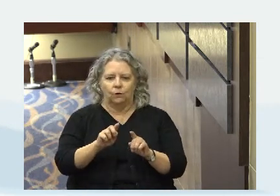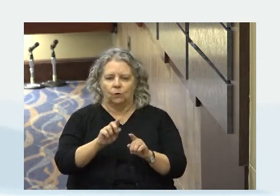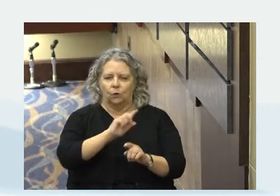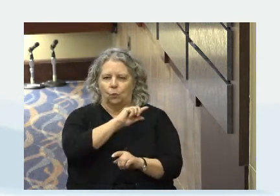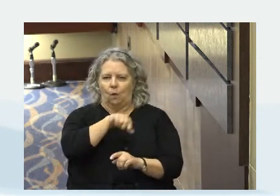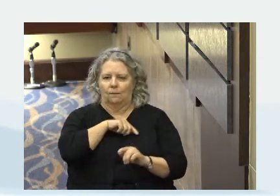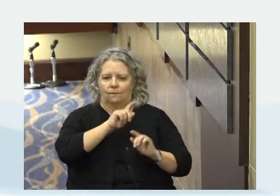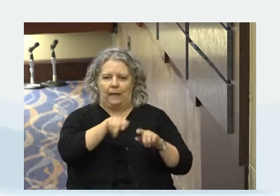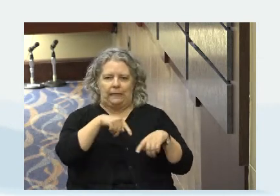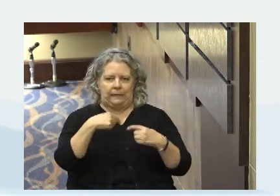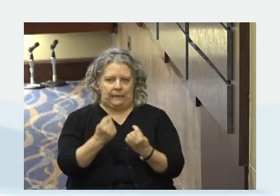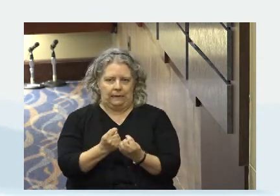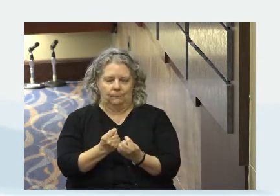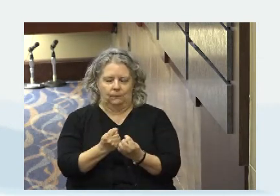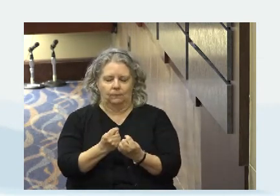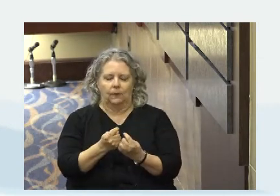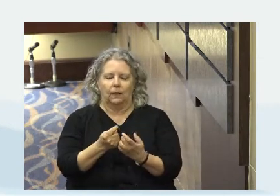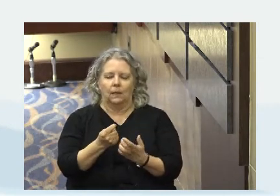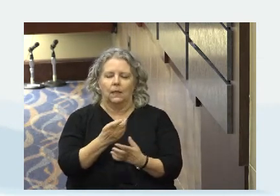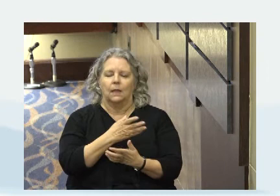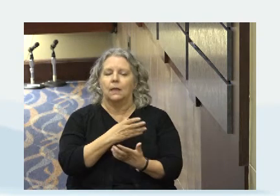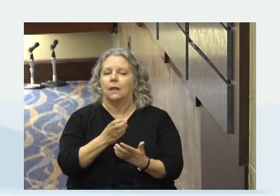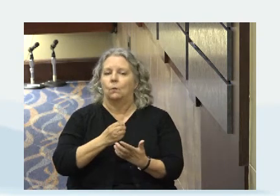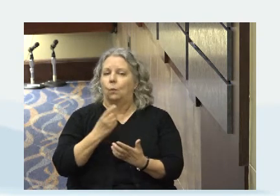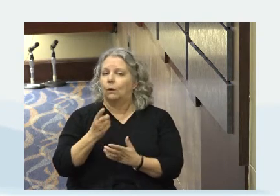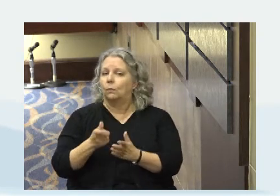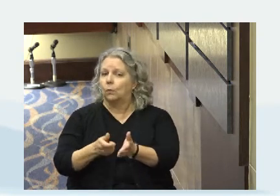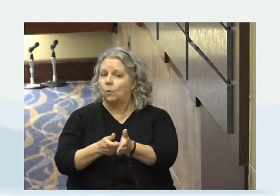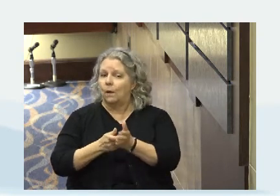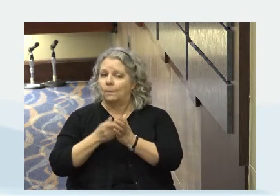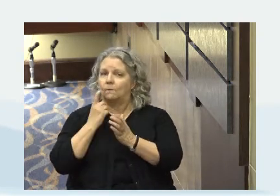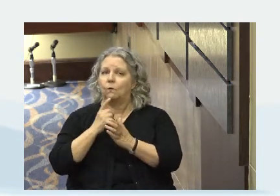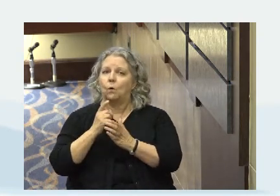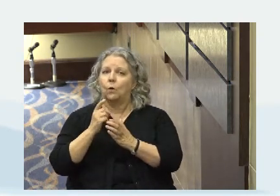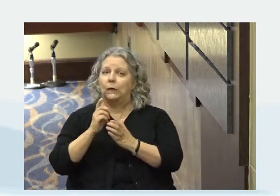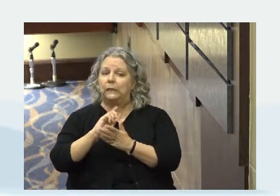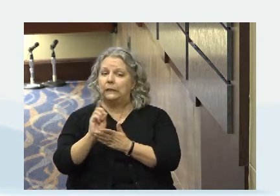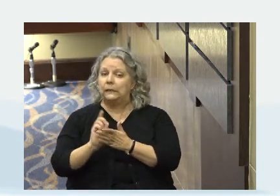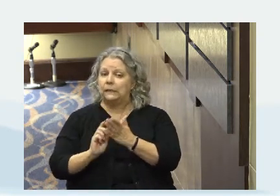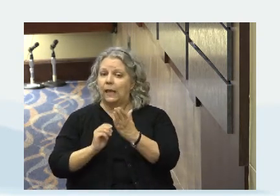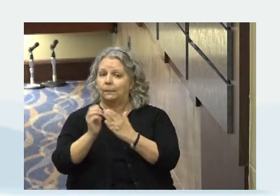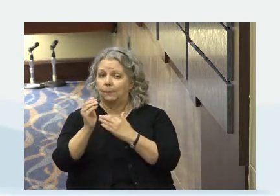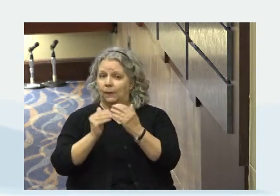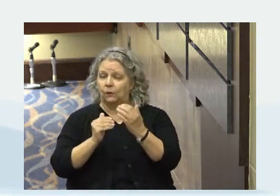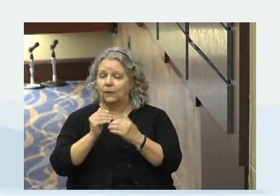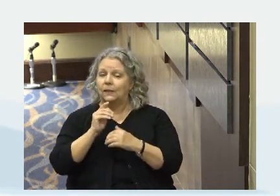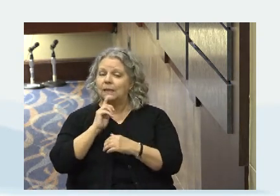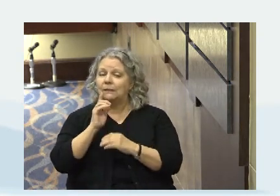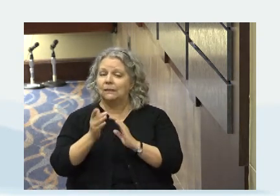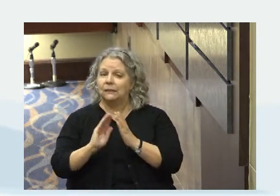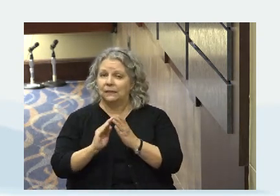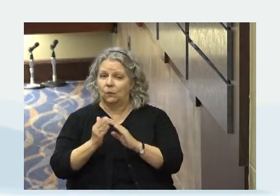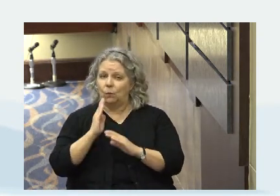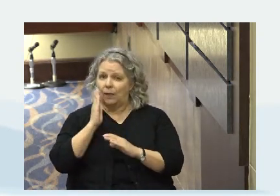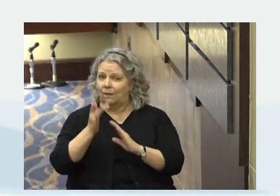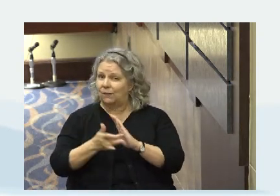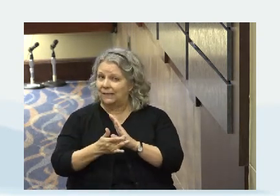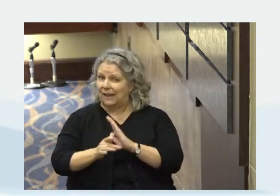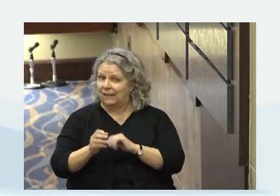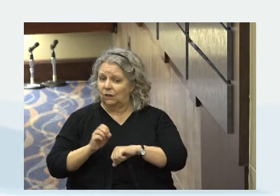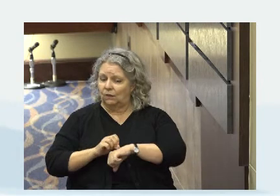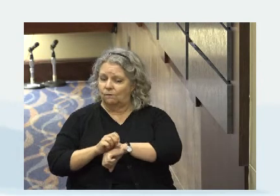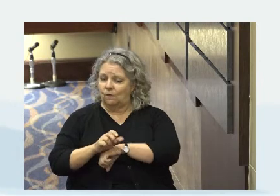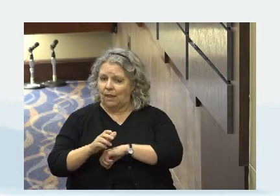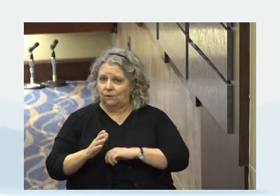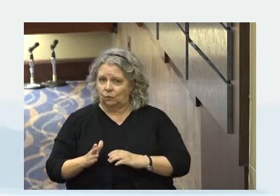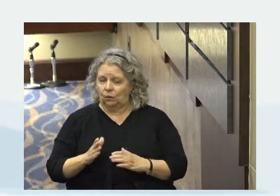propose. One of the requirements in design build is that the city will have a technical advisor who has expertise and will